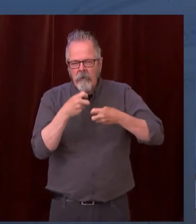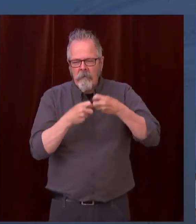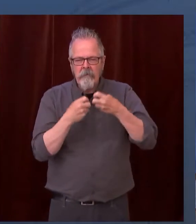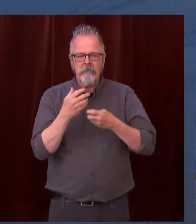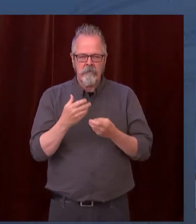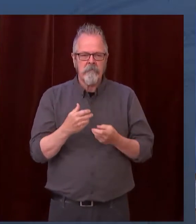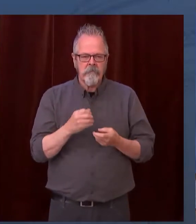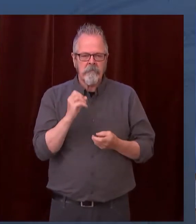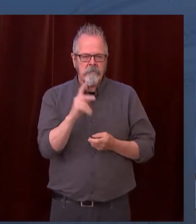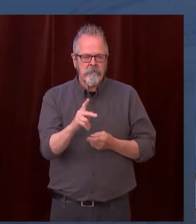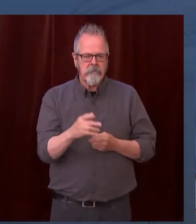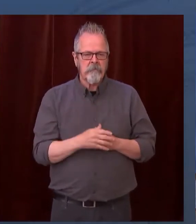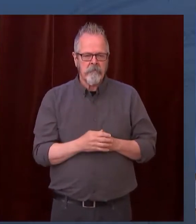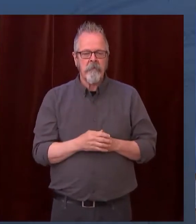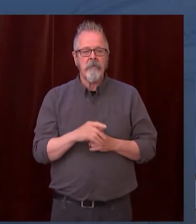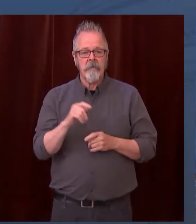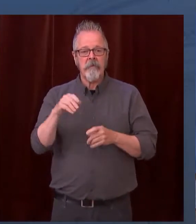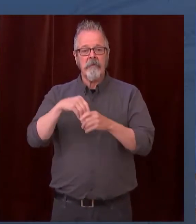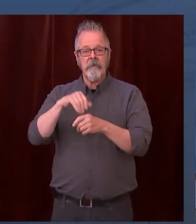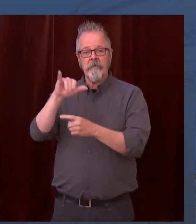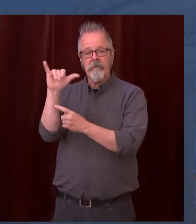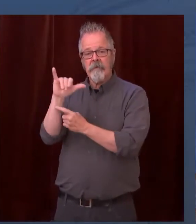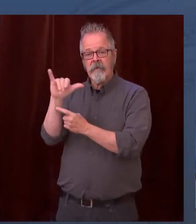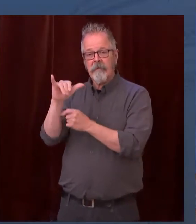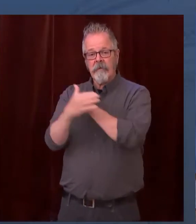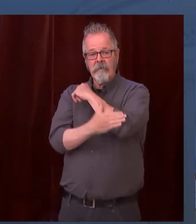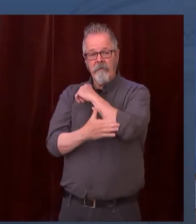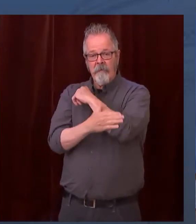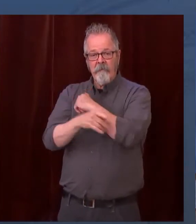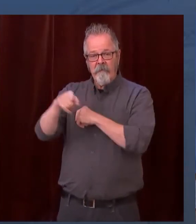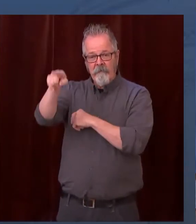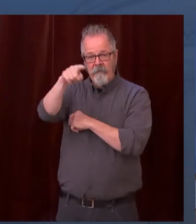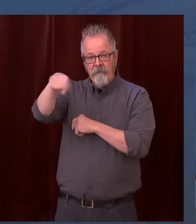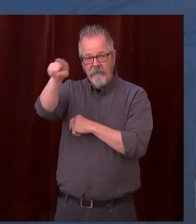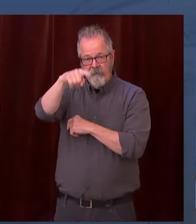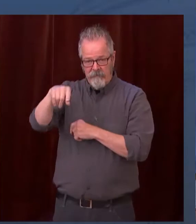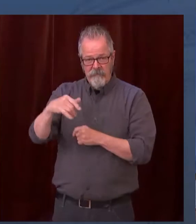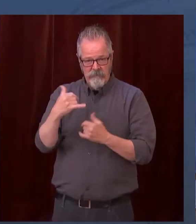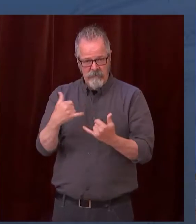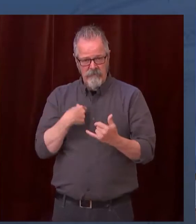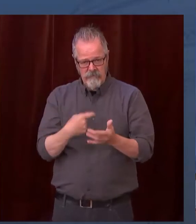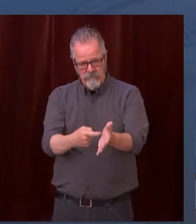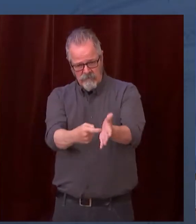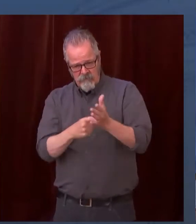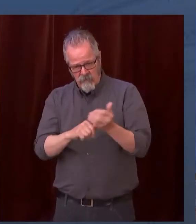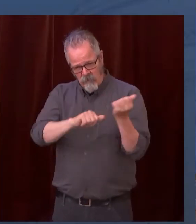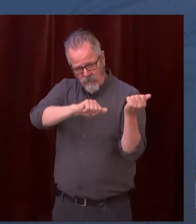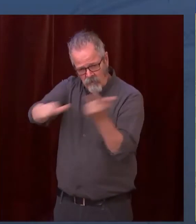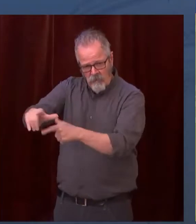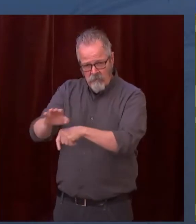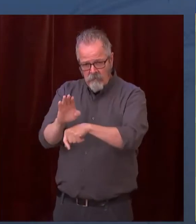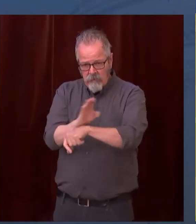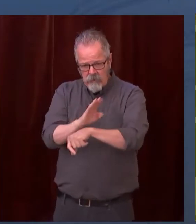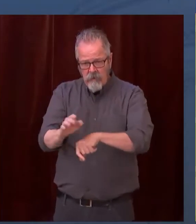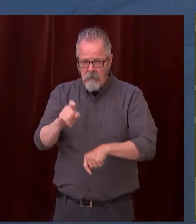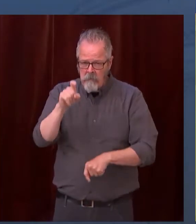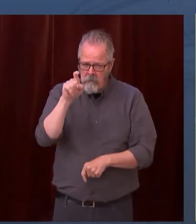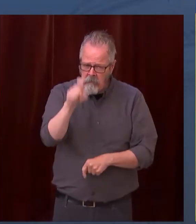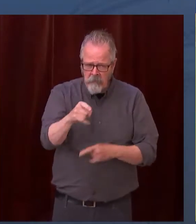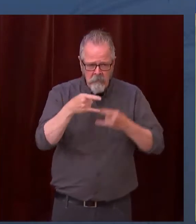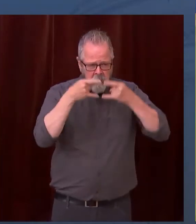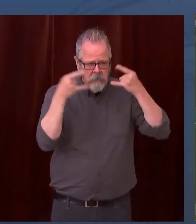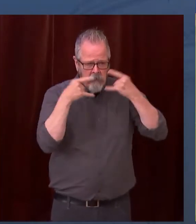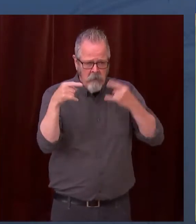Now we are taking the next step in our Mask Up, Open Up campaign. We know that we